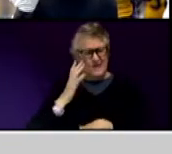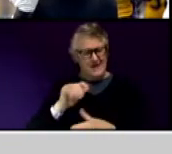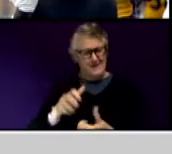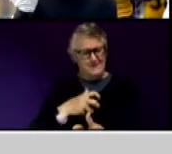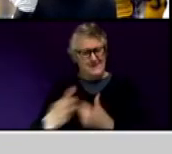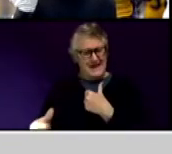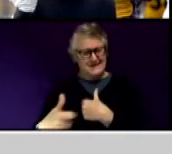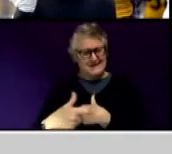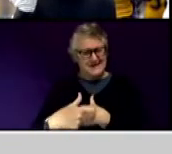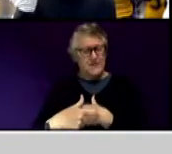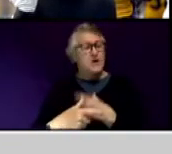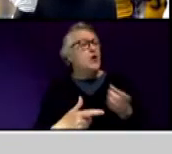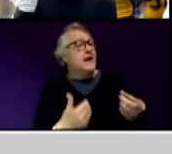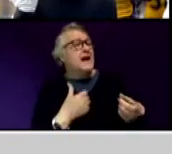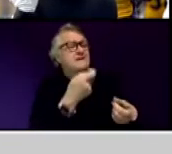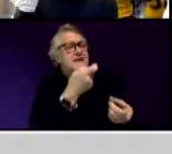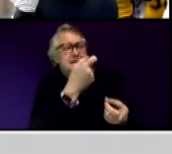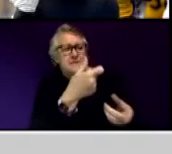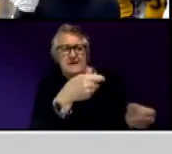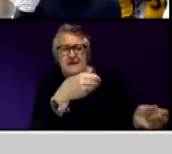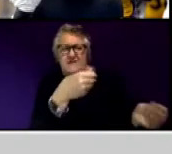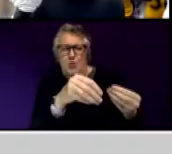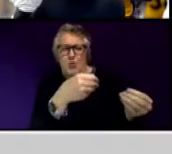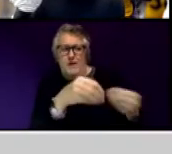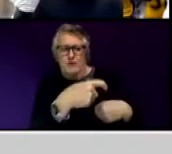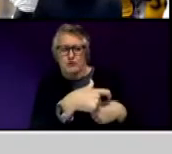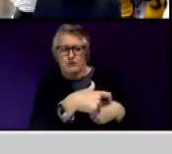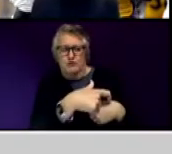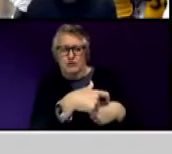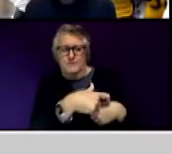bit of wiggle room in the steering committee person.